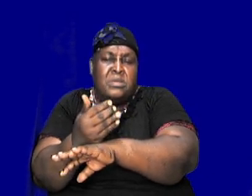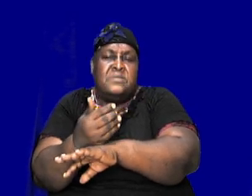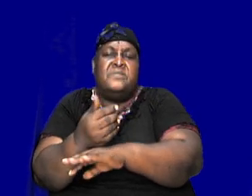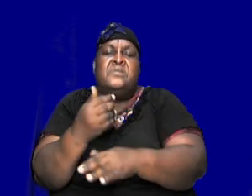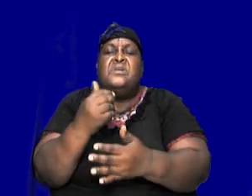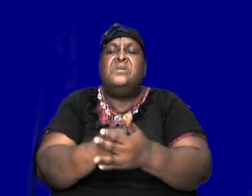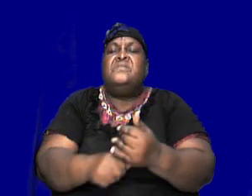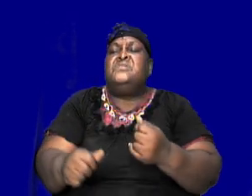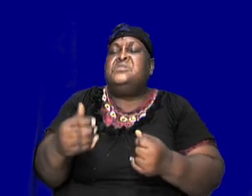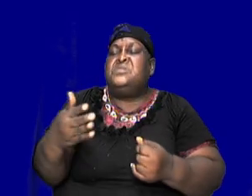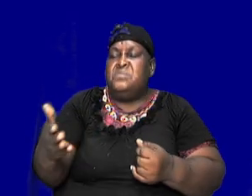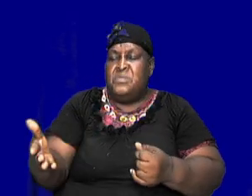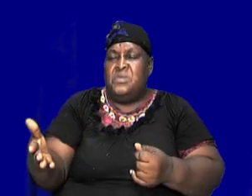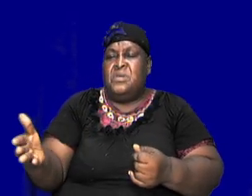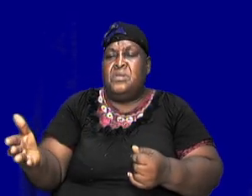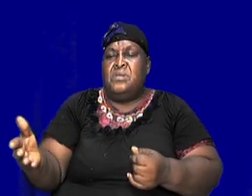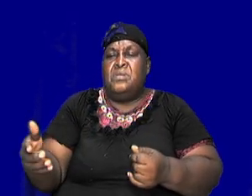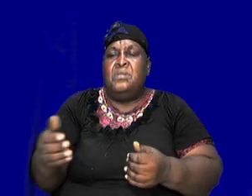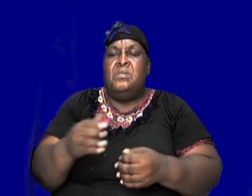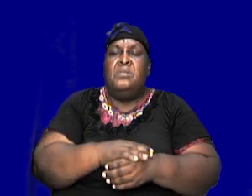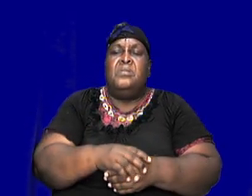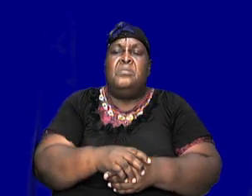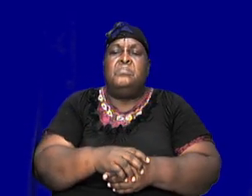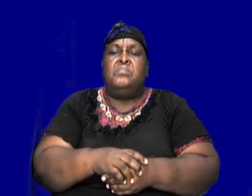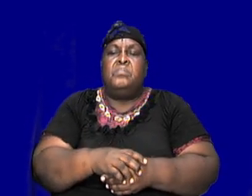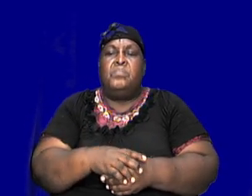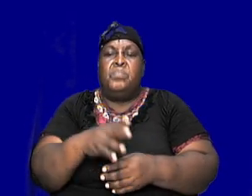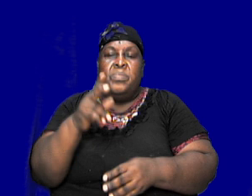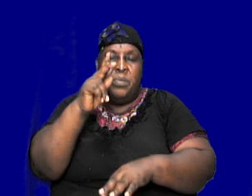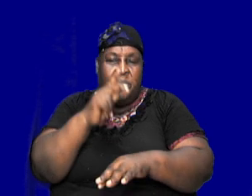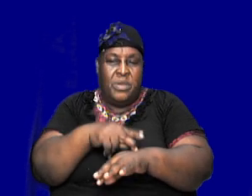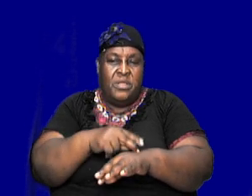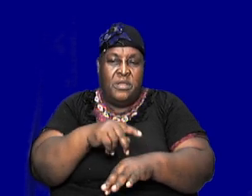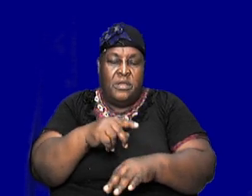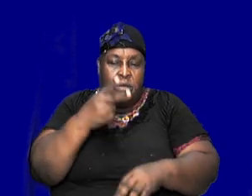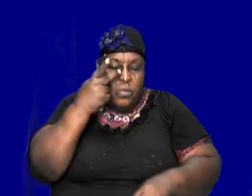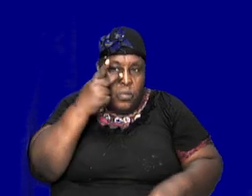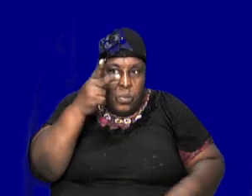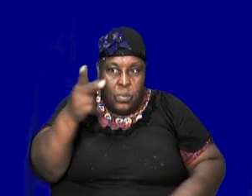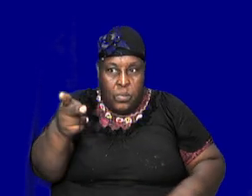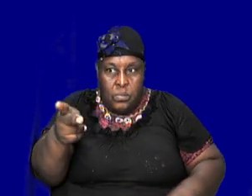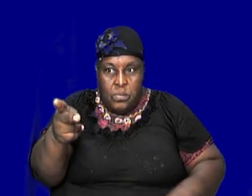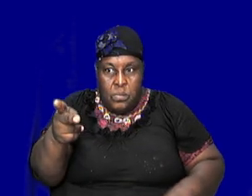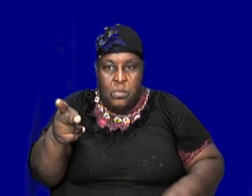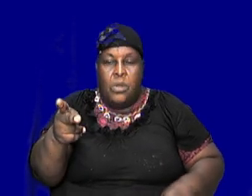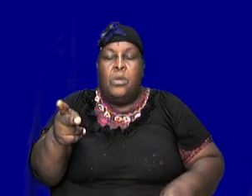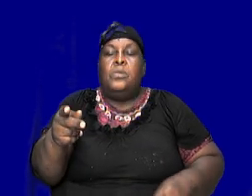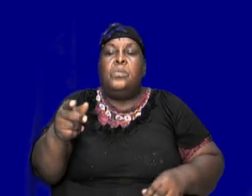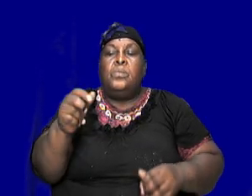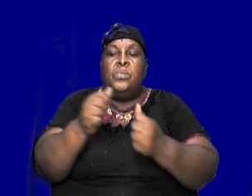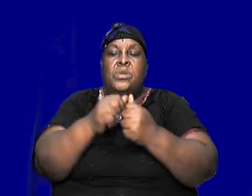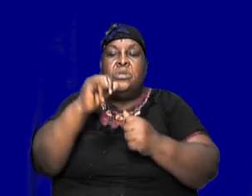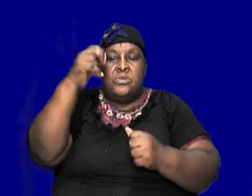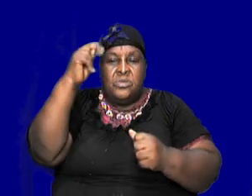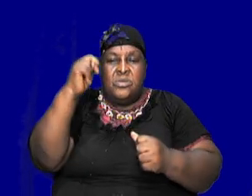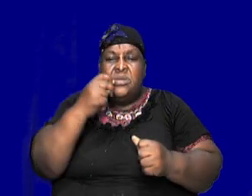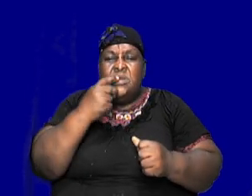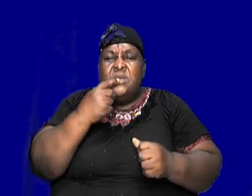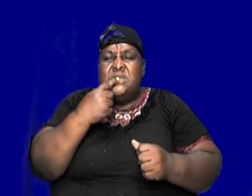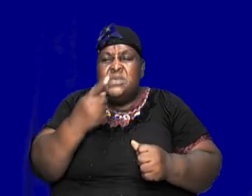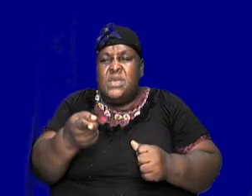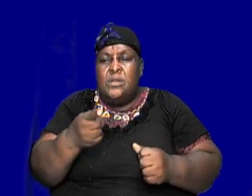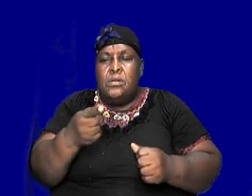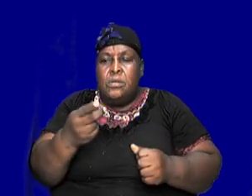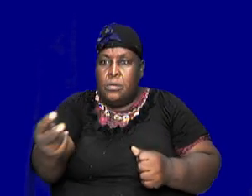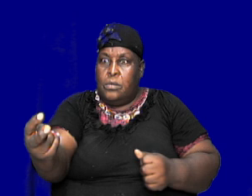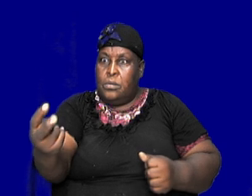asks for help. And Peter, fastening his eyes upon him with John, said,